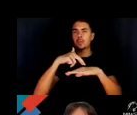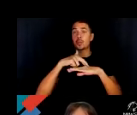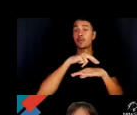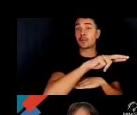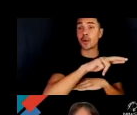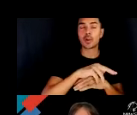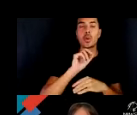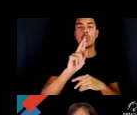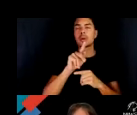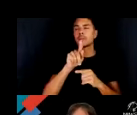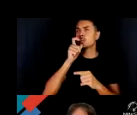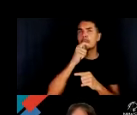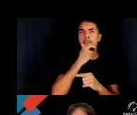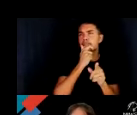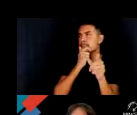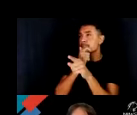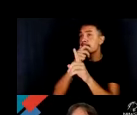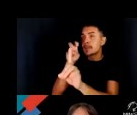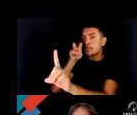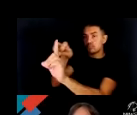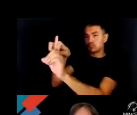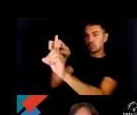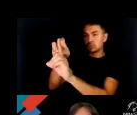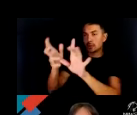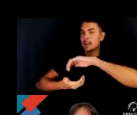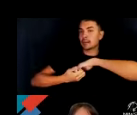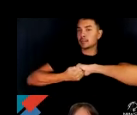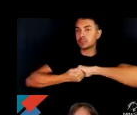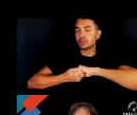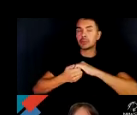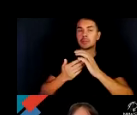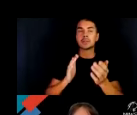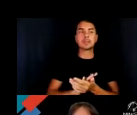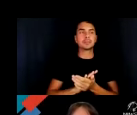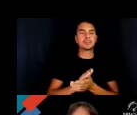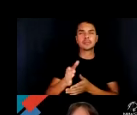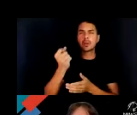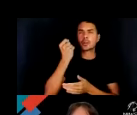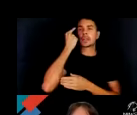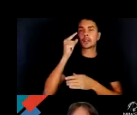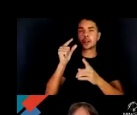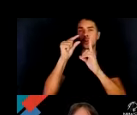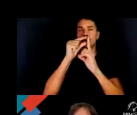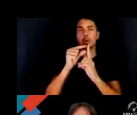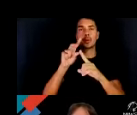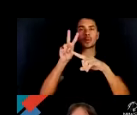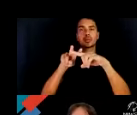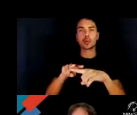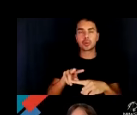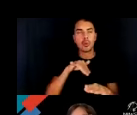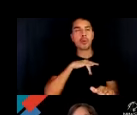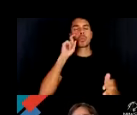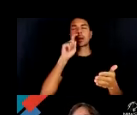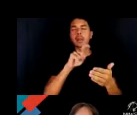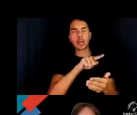that you partner with, be familiar with some of the terminology so that you can maybe recognize some of the things that you're seeing, but knowing